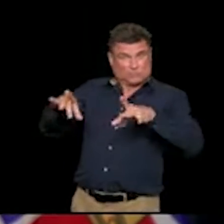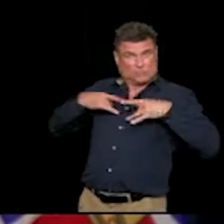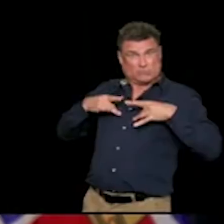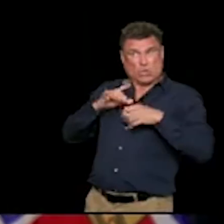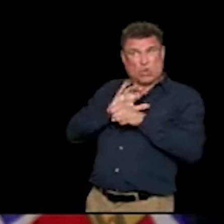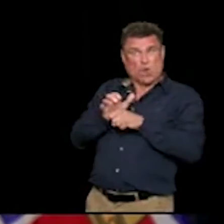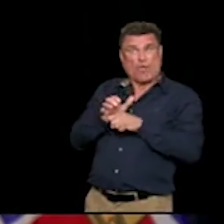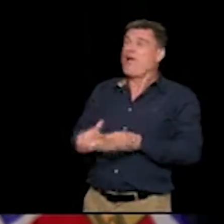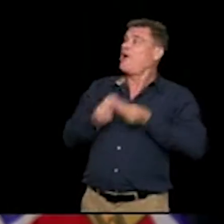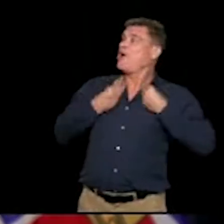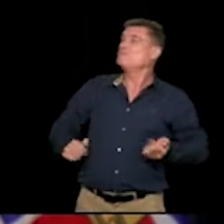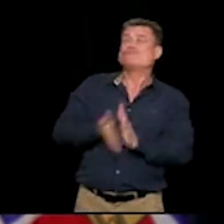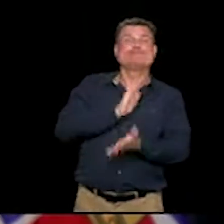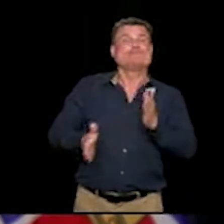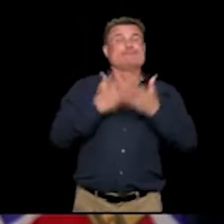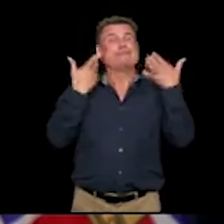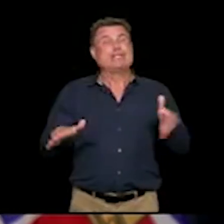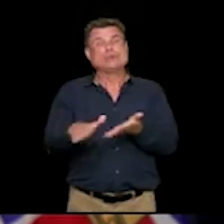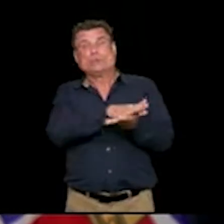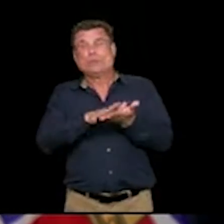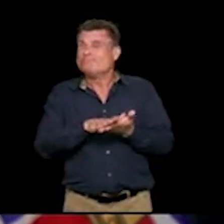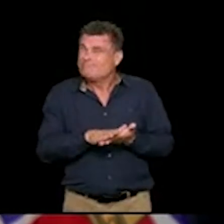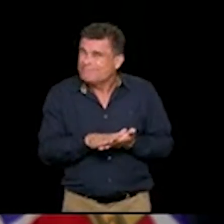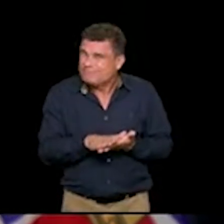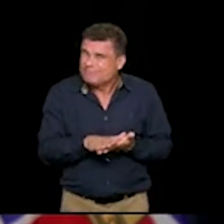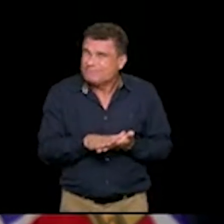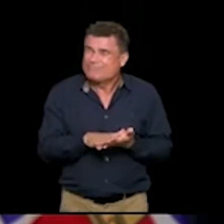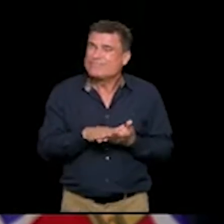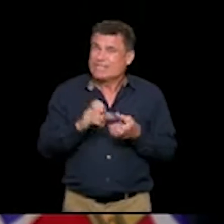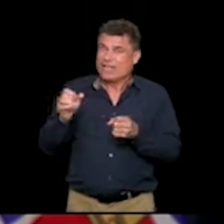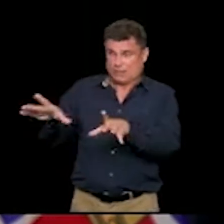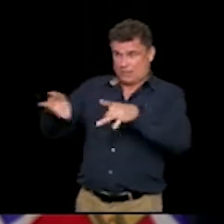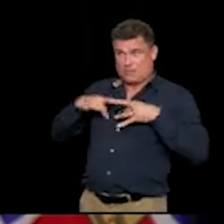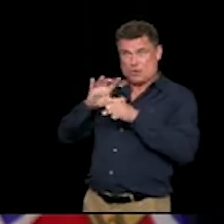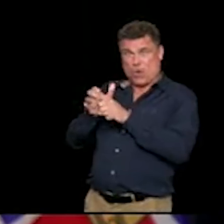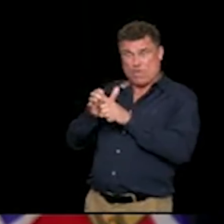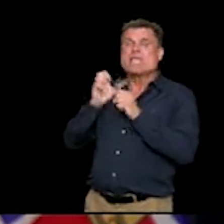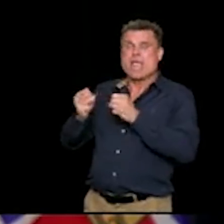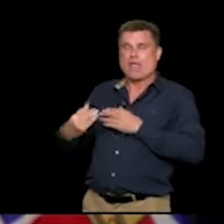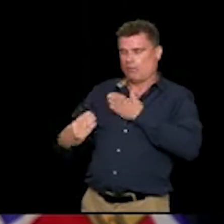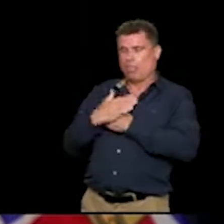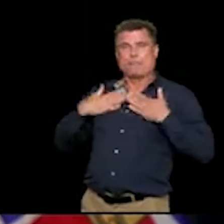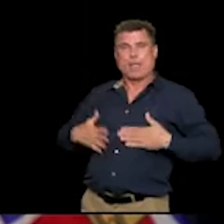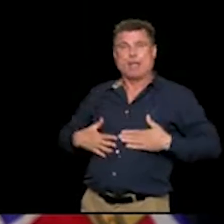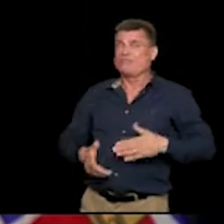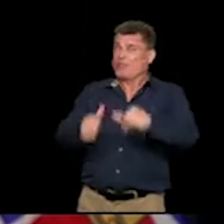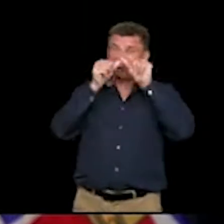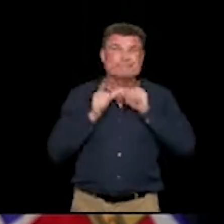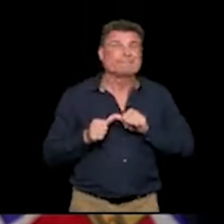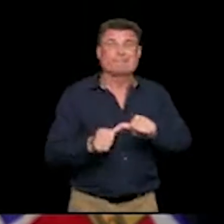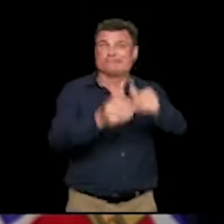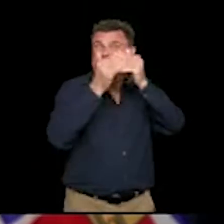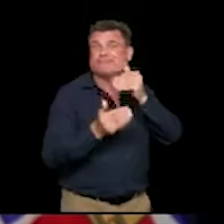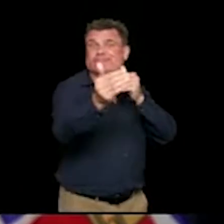long-term impacts, especially when essentially a person's immune system is how they have to fight the disease right now?